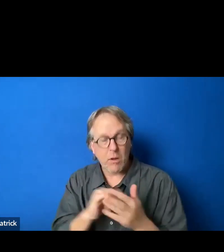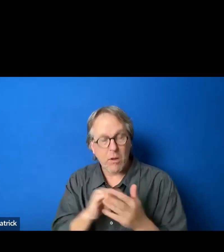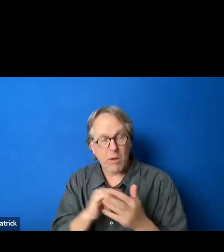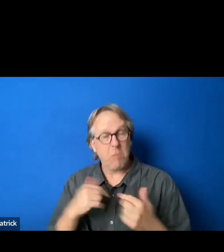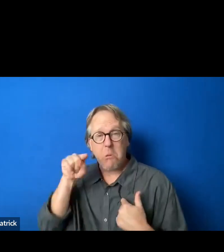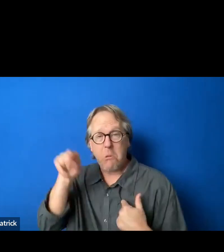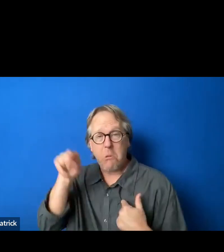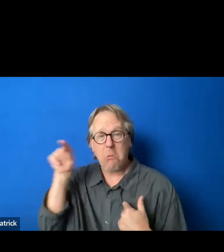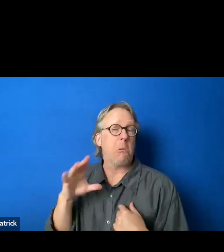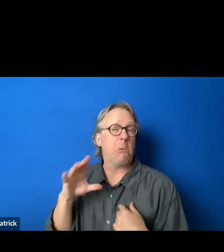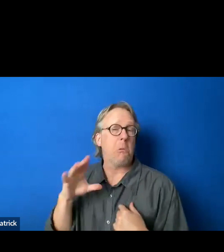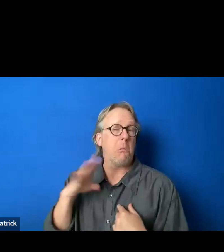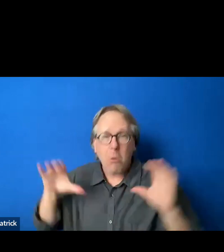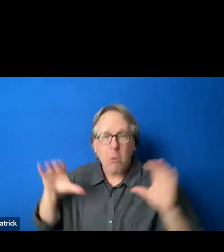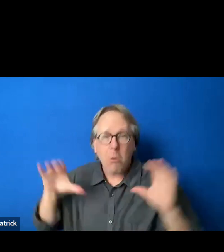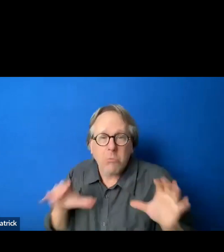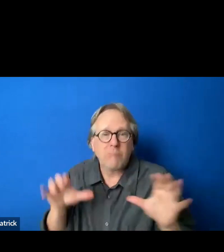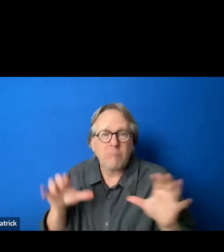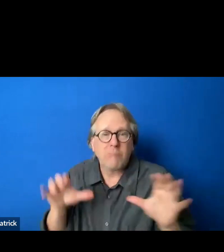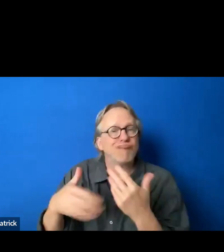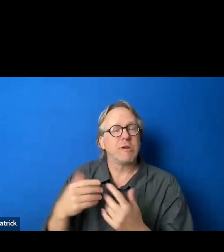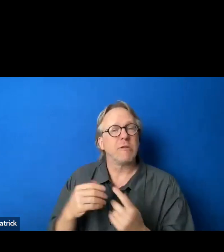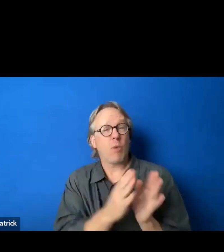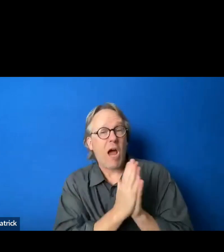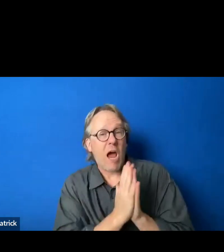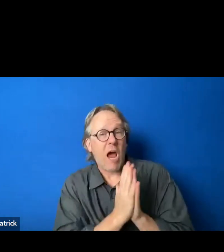me. There's just